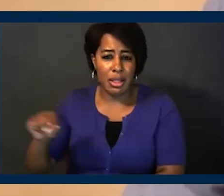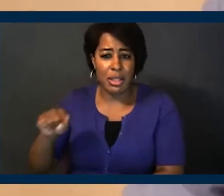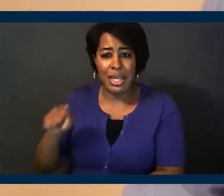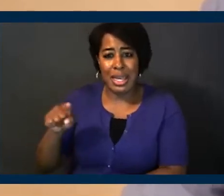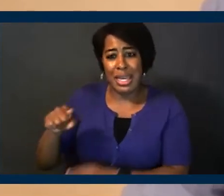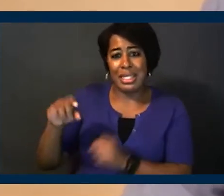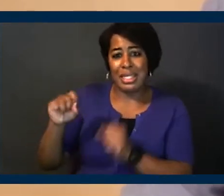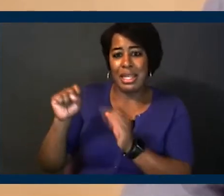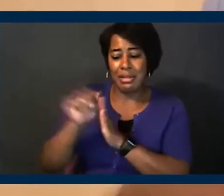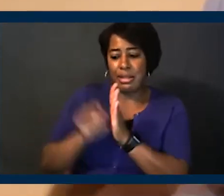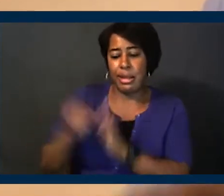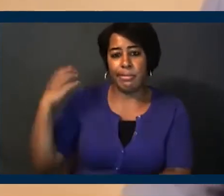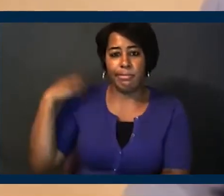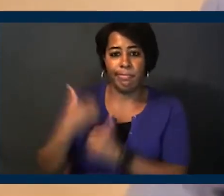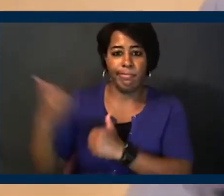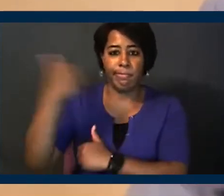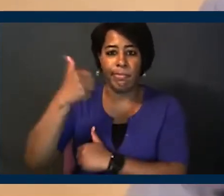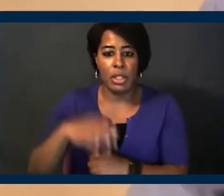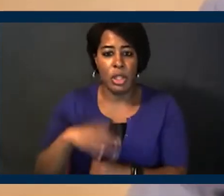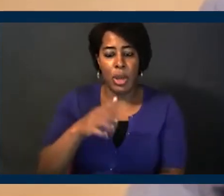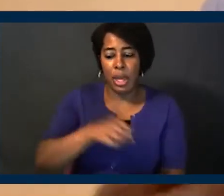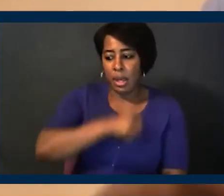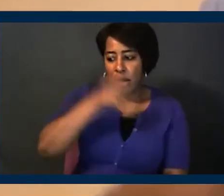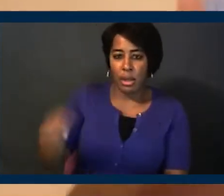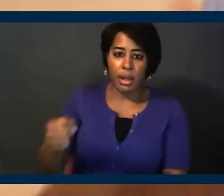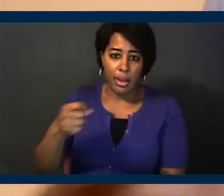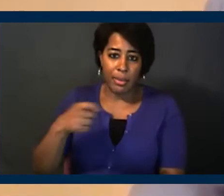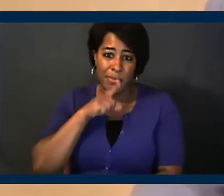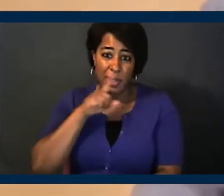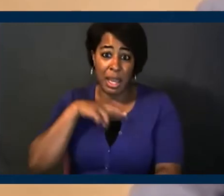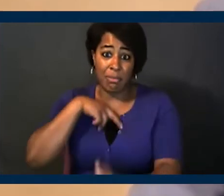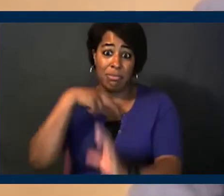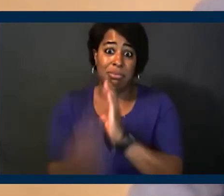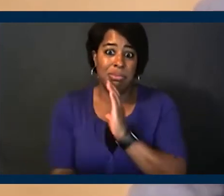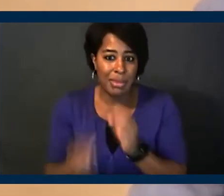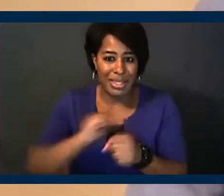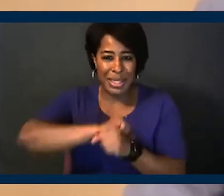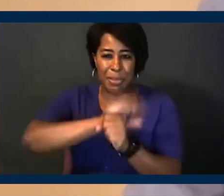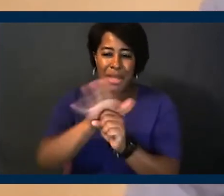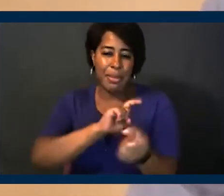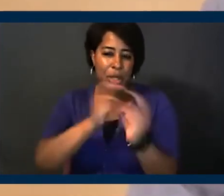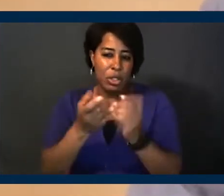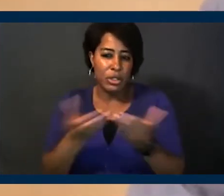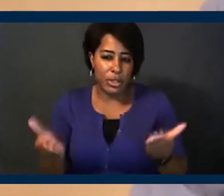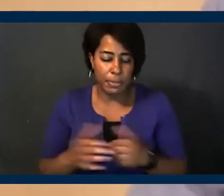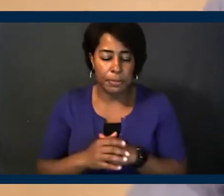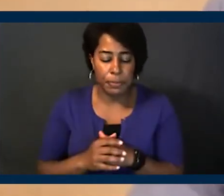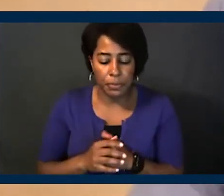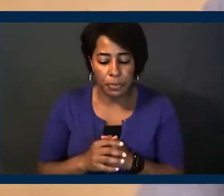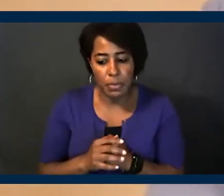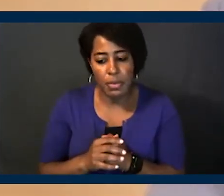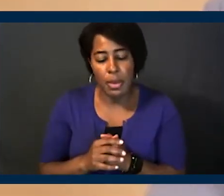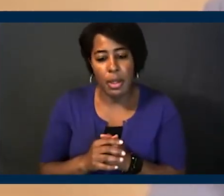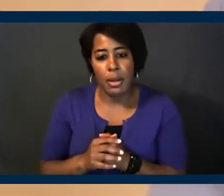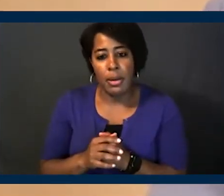very critical time, kind of threw me into the deep end because the pandemic kind of shook some things up. But I know